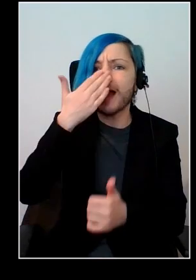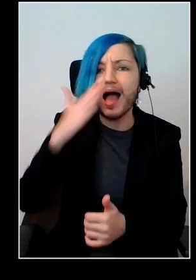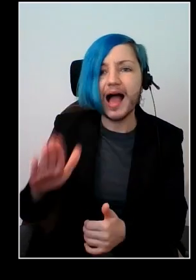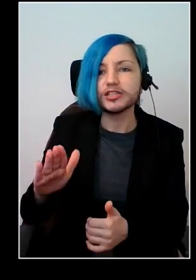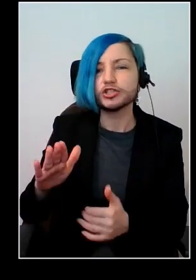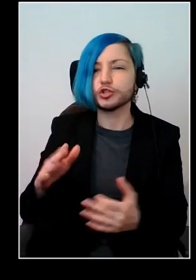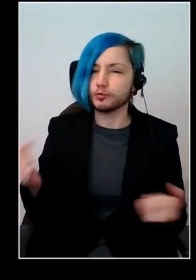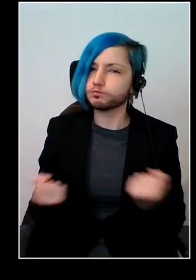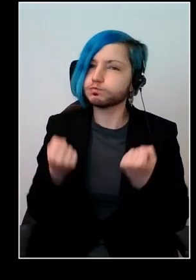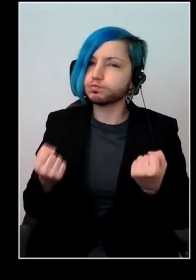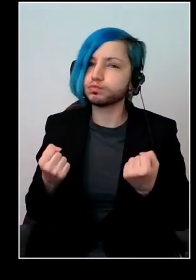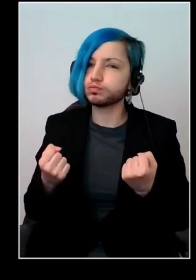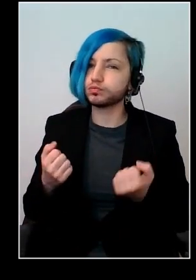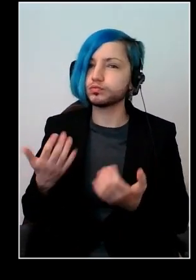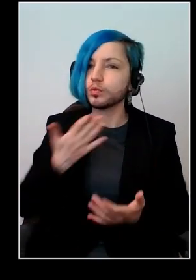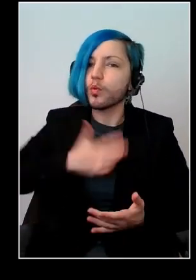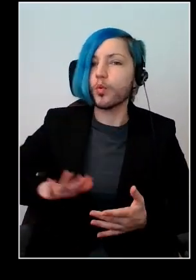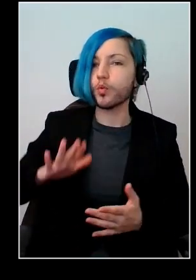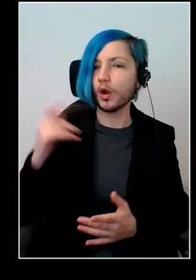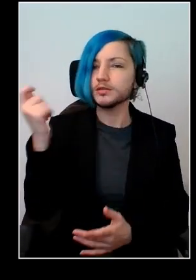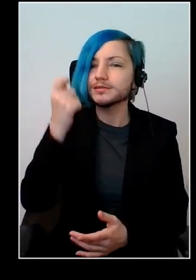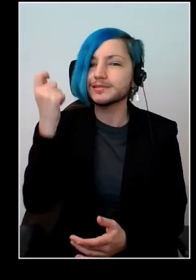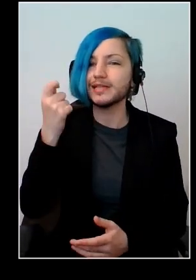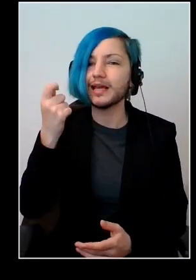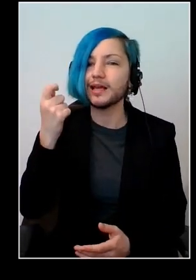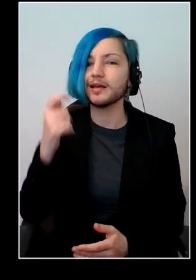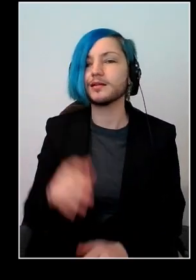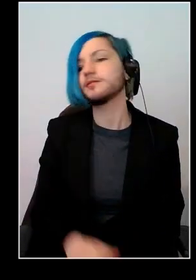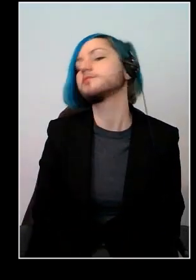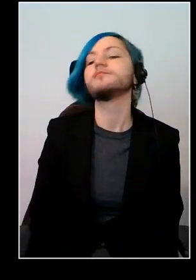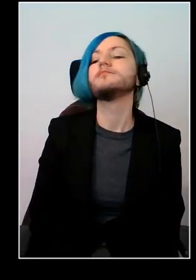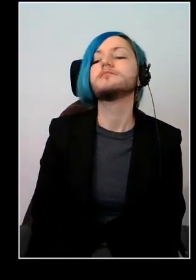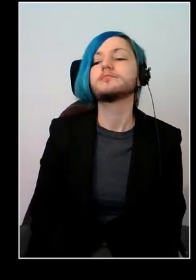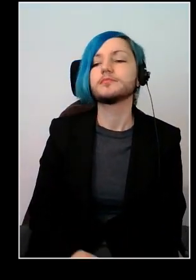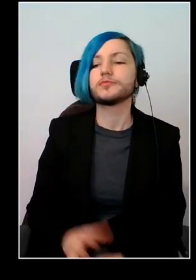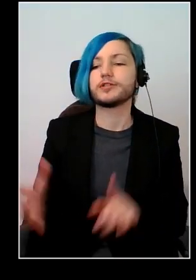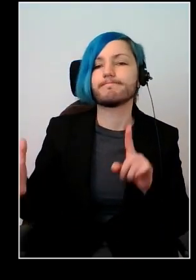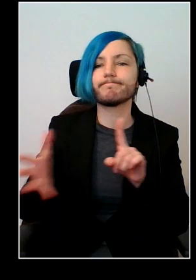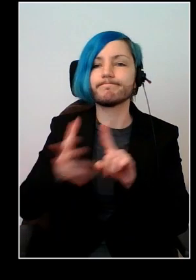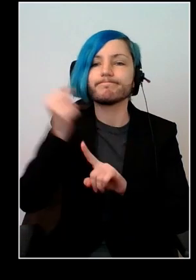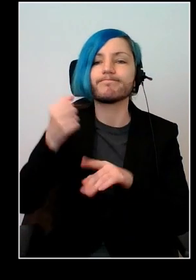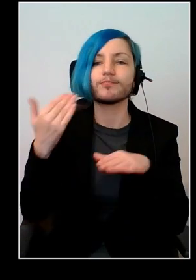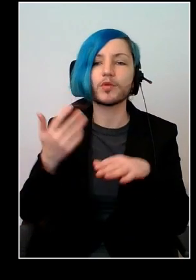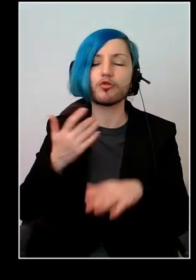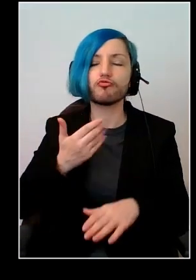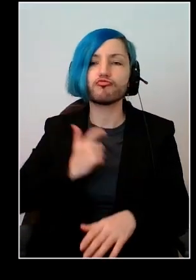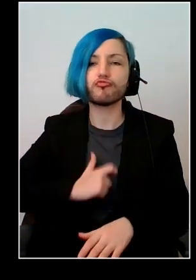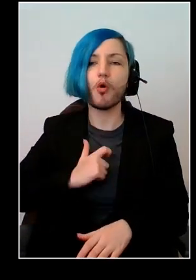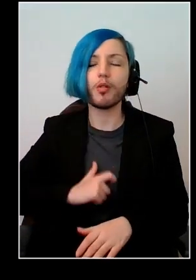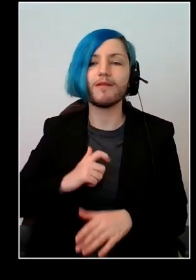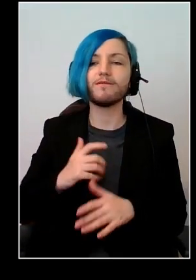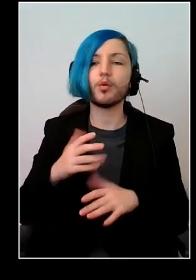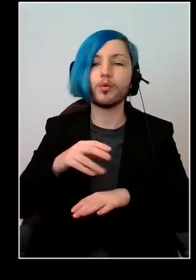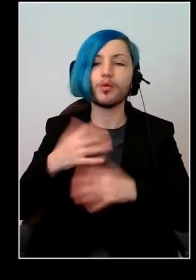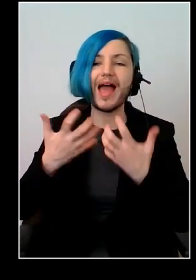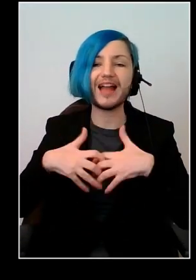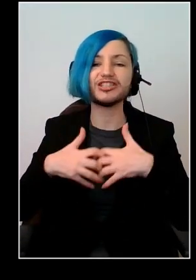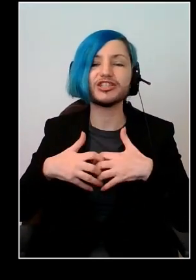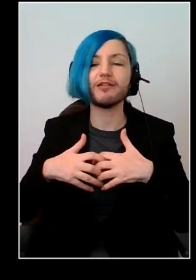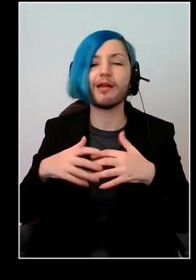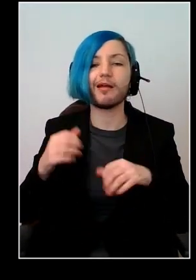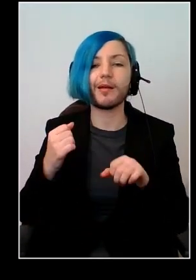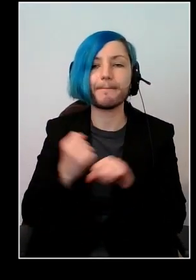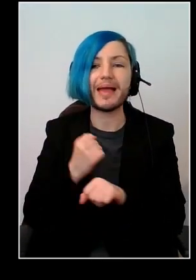succeed. She secured the role of engineering maintenance apprentice, having beaten off